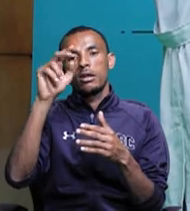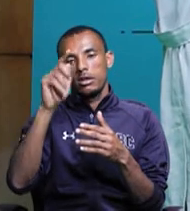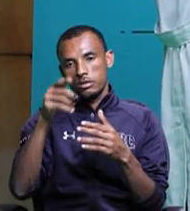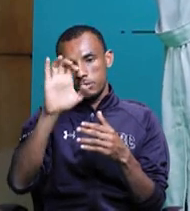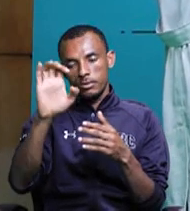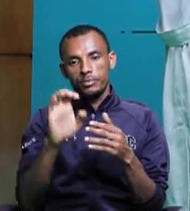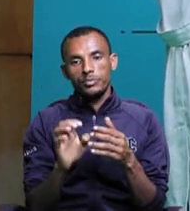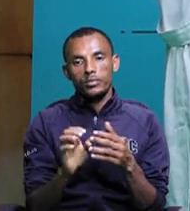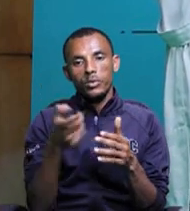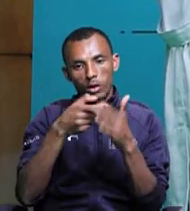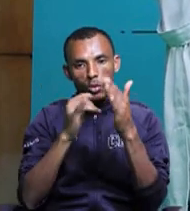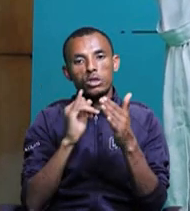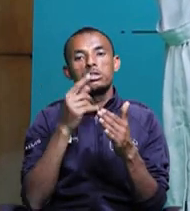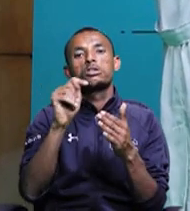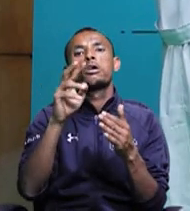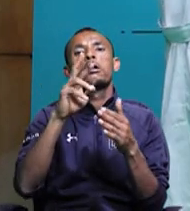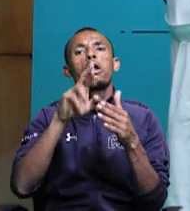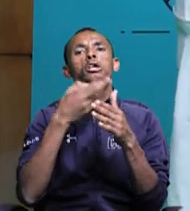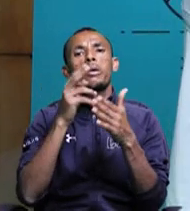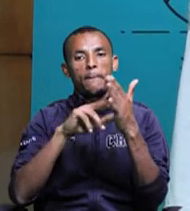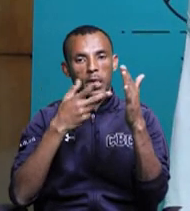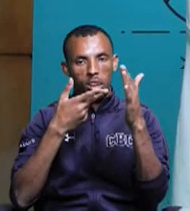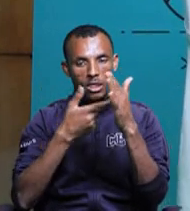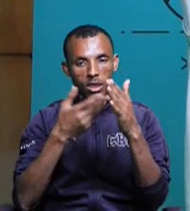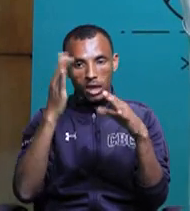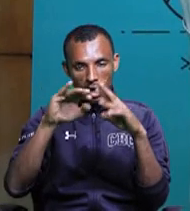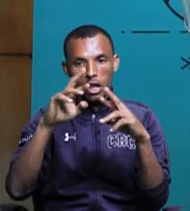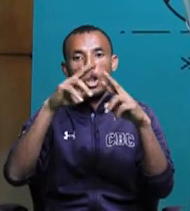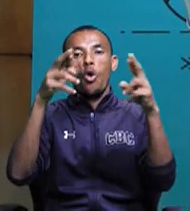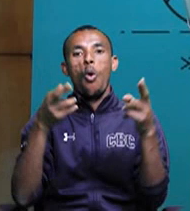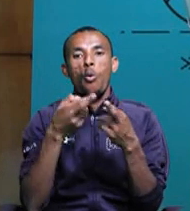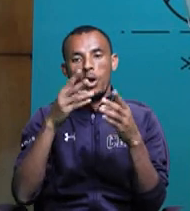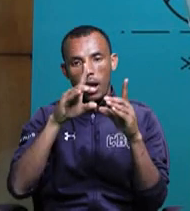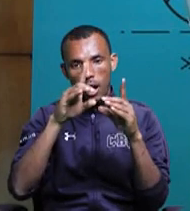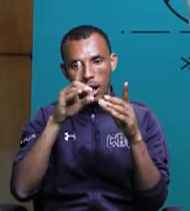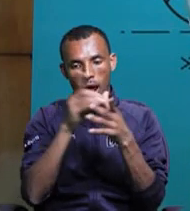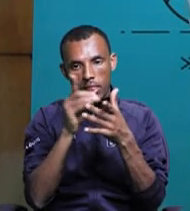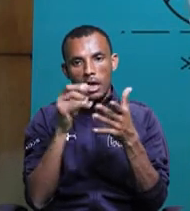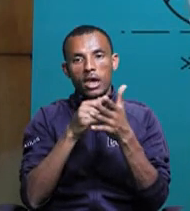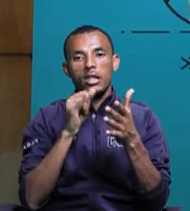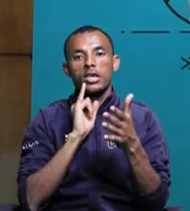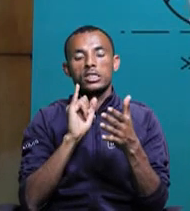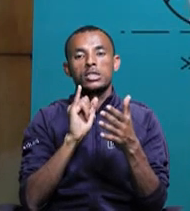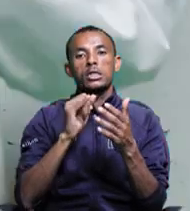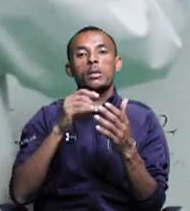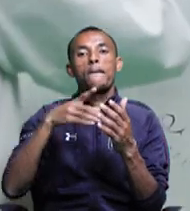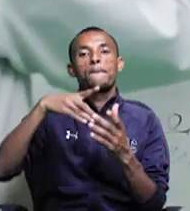the raw definition of range? In a raw data, range, it is maximum value of a